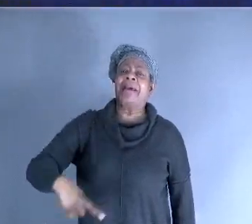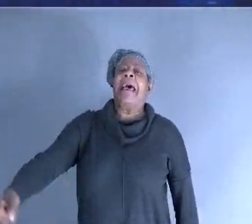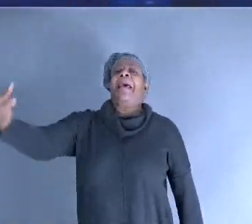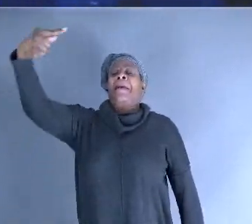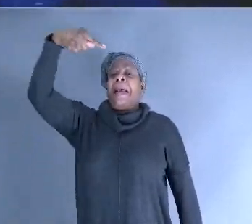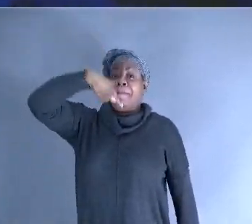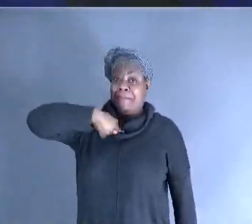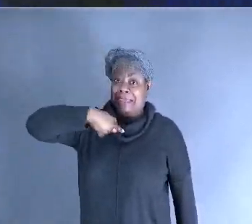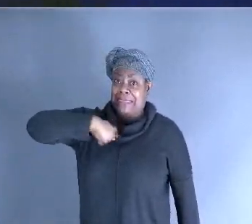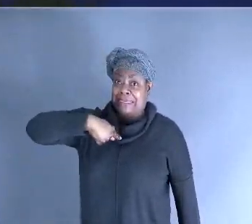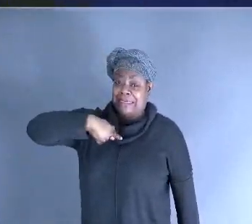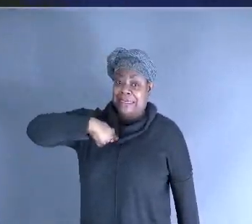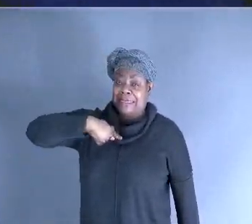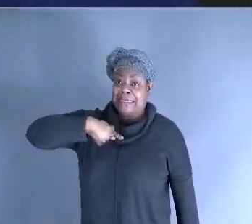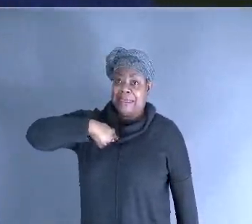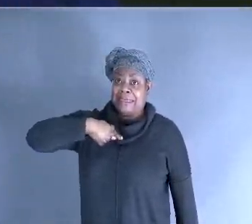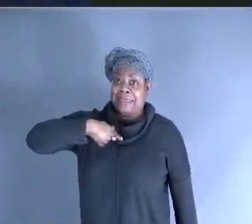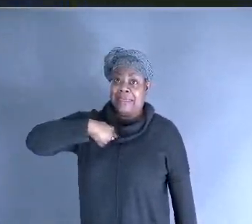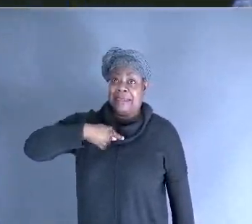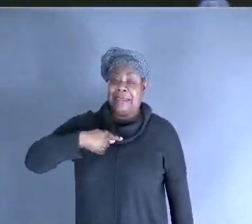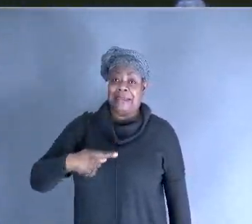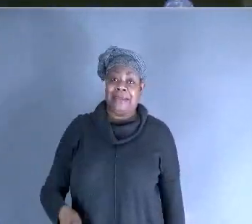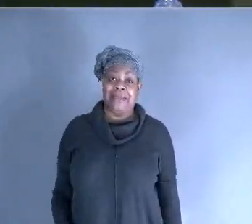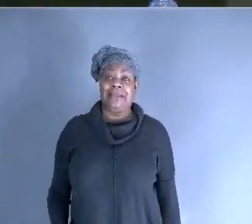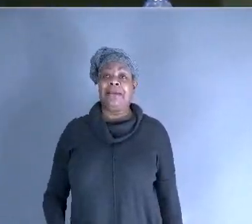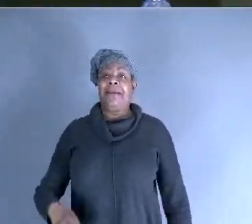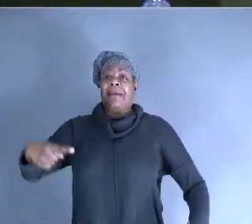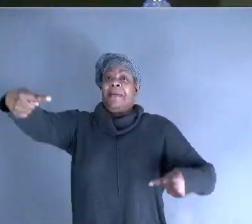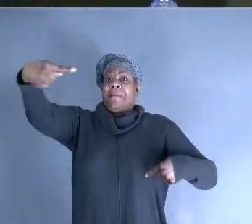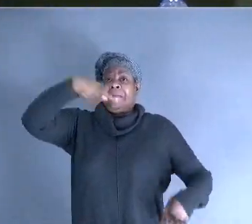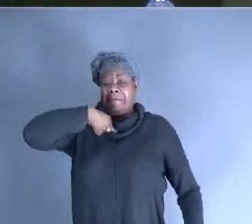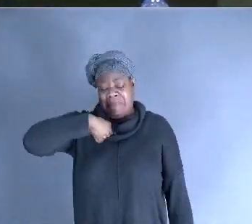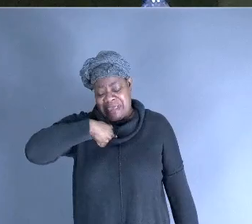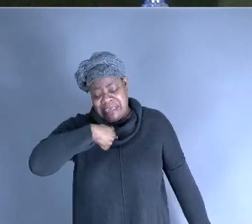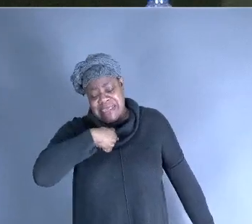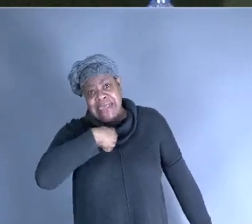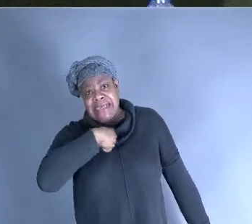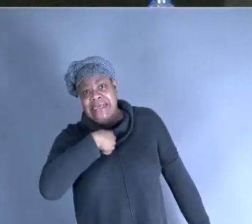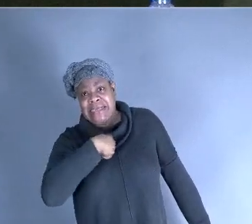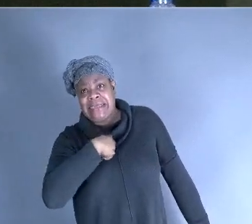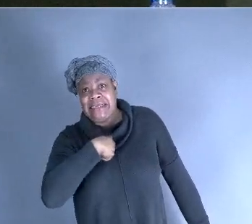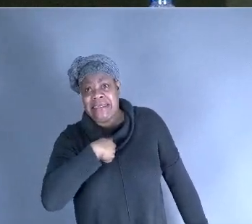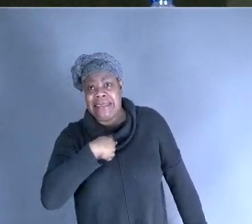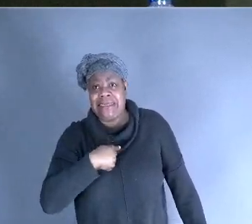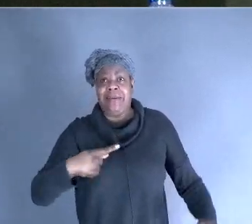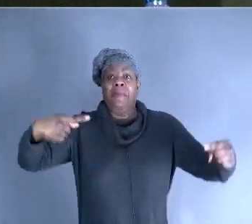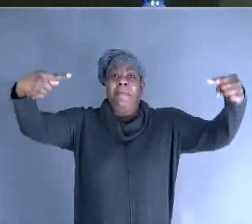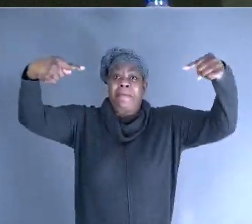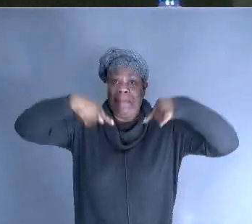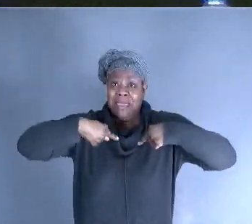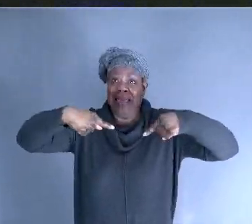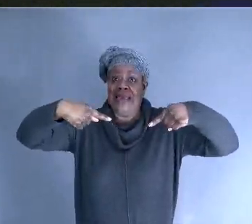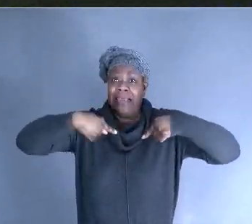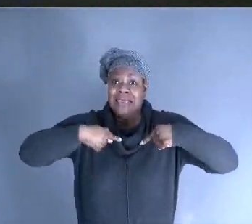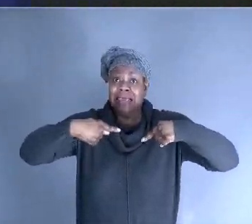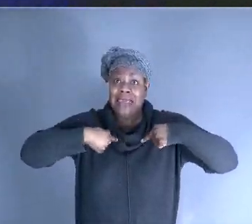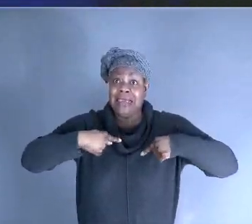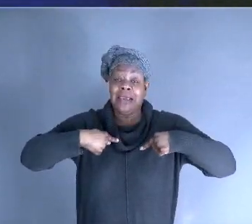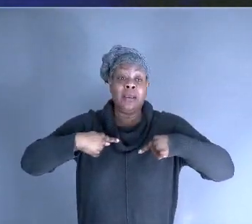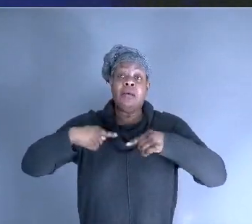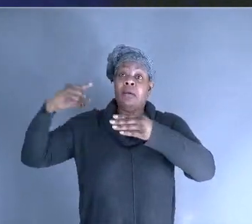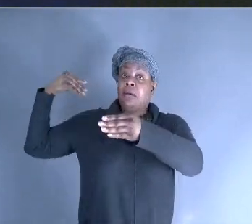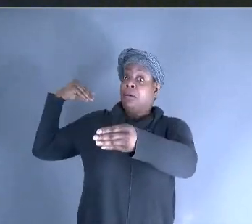I am. Put your hand on your ear. Say, I am a legacy